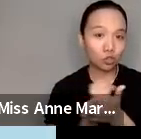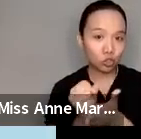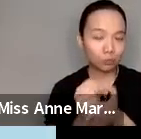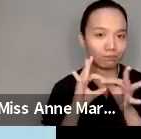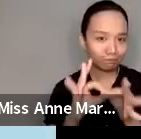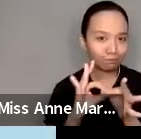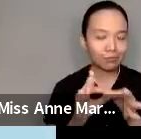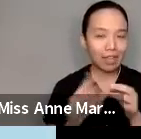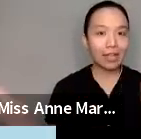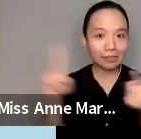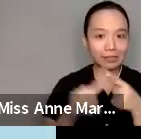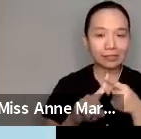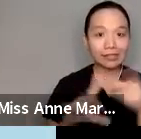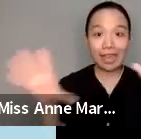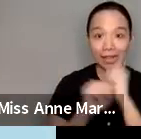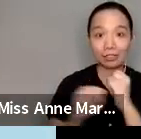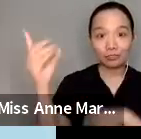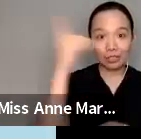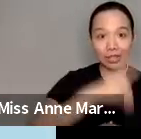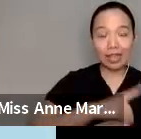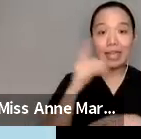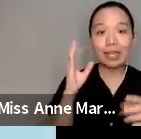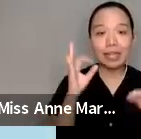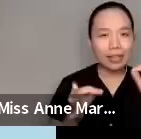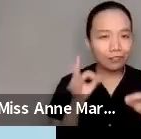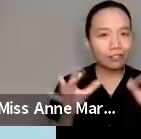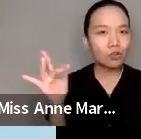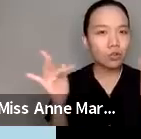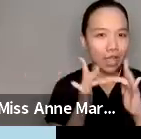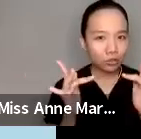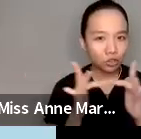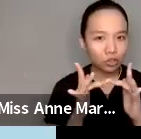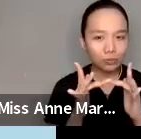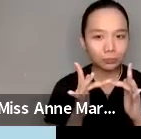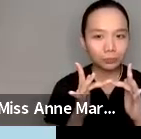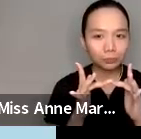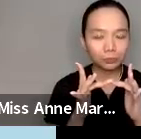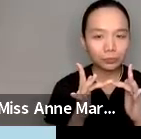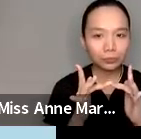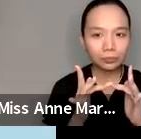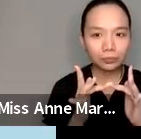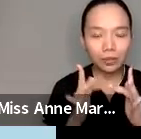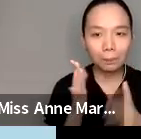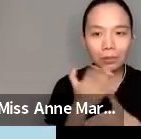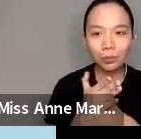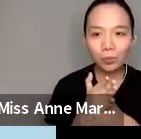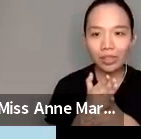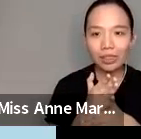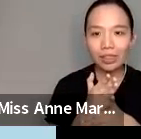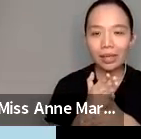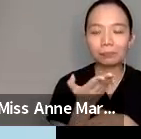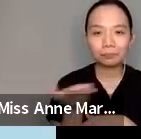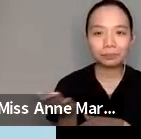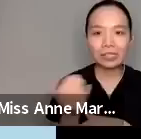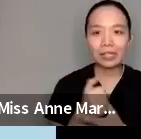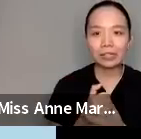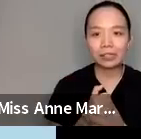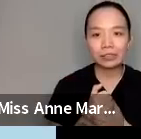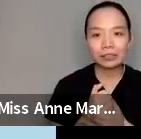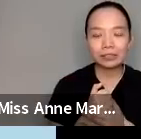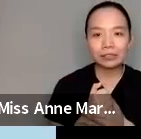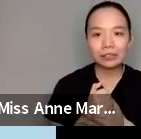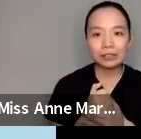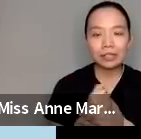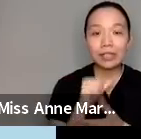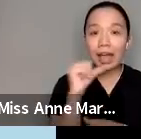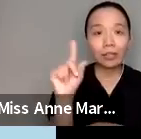day if the connection is strong between them. So not only